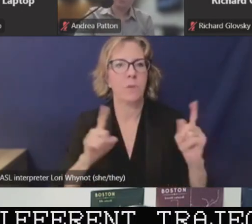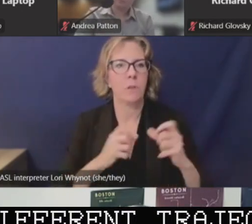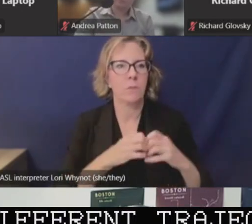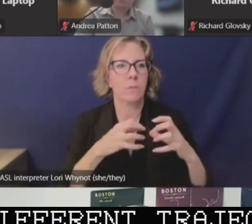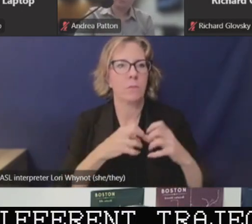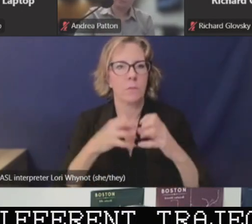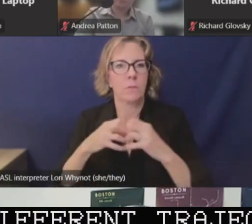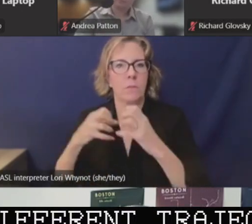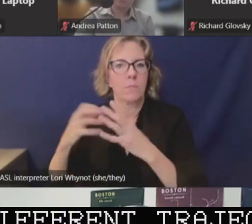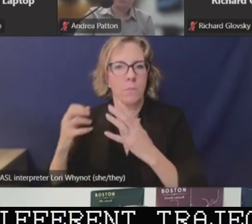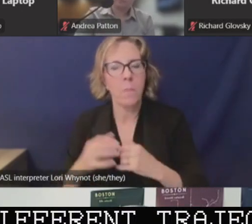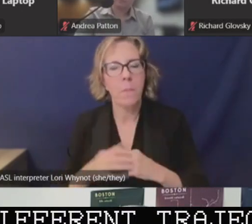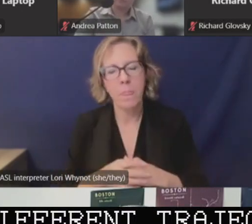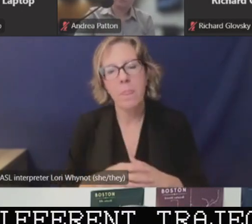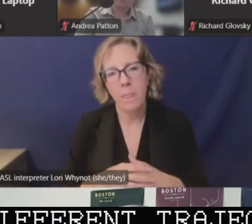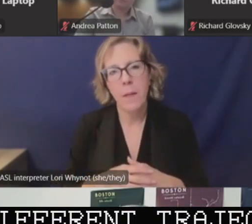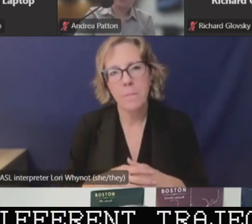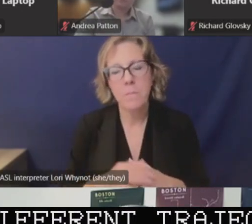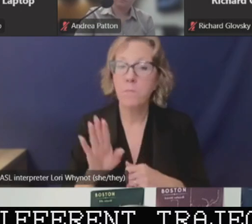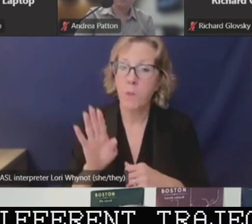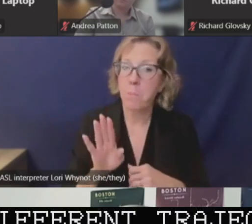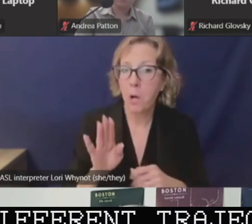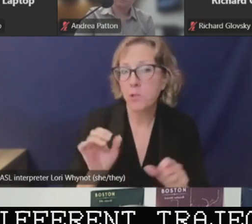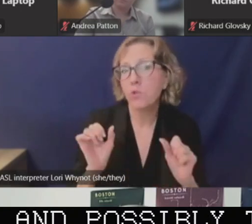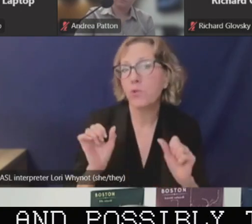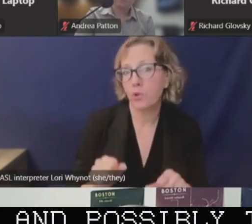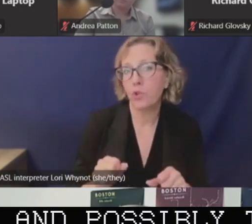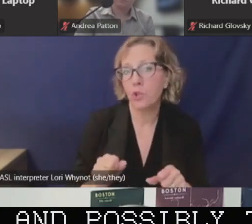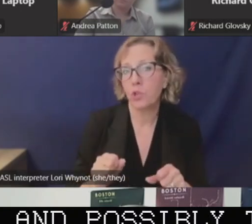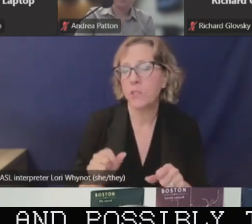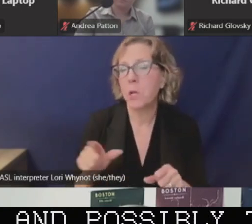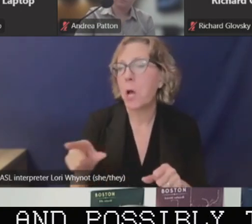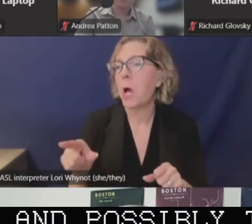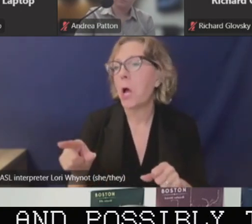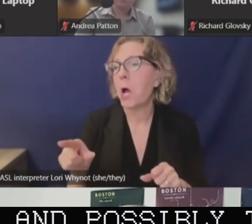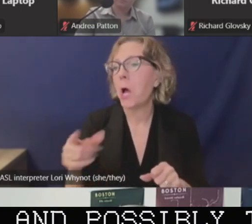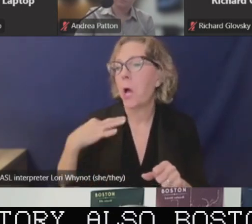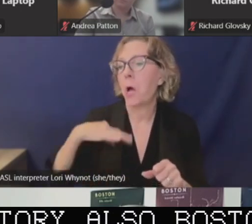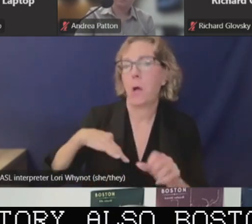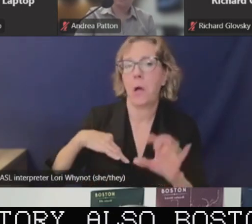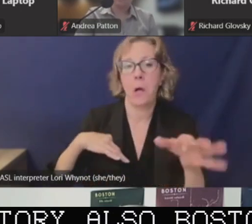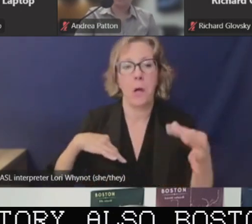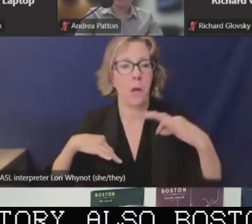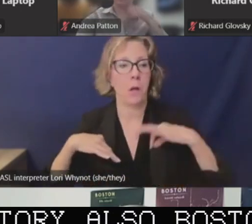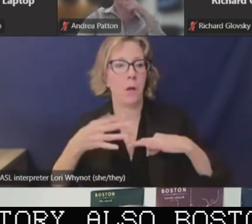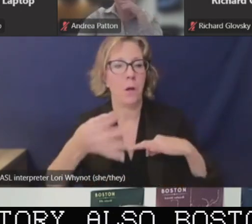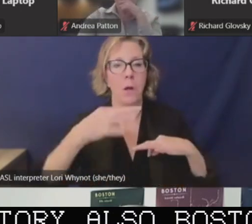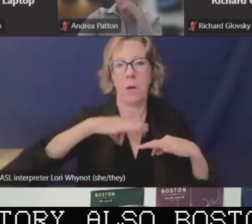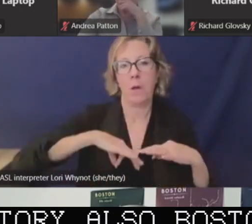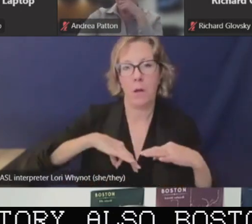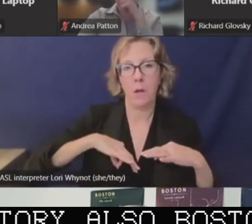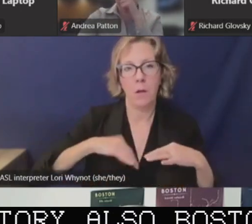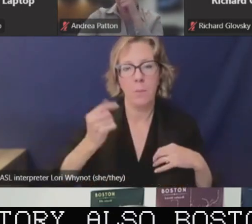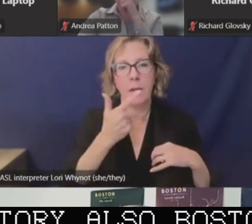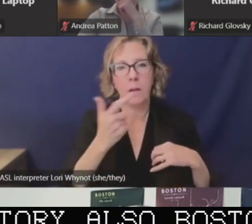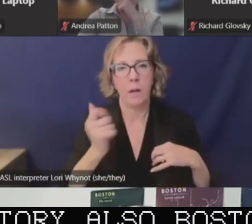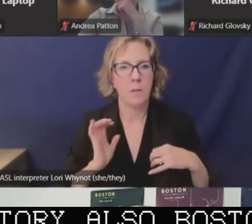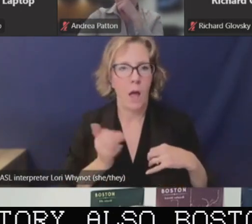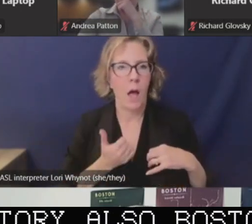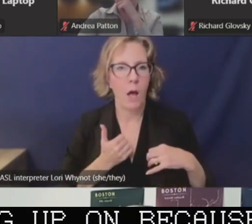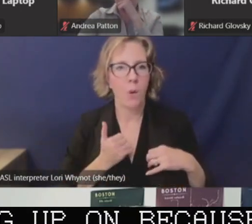Boston could be picking up on, because it has we're in for a population increase of